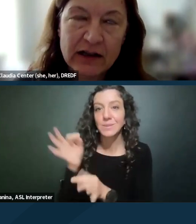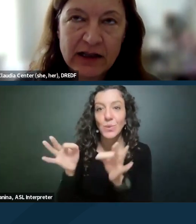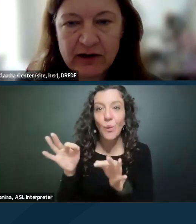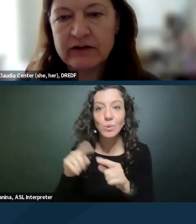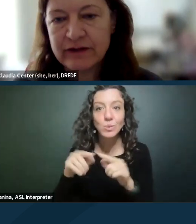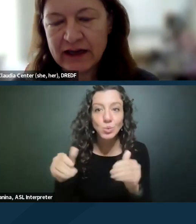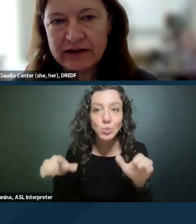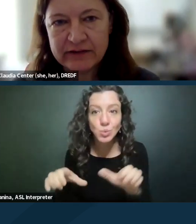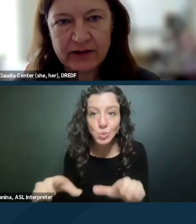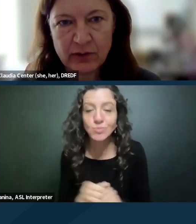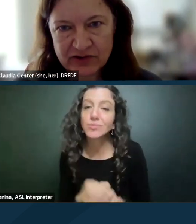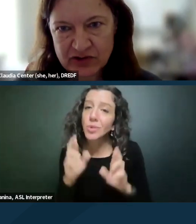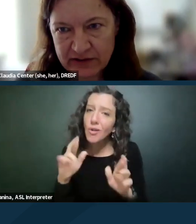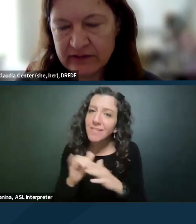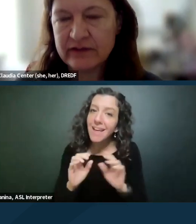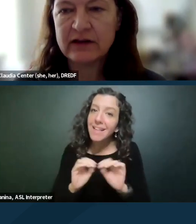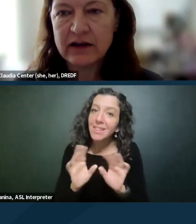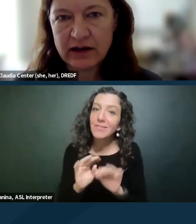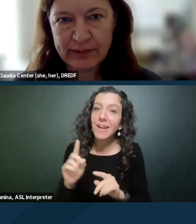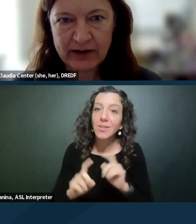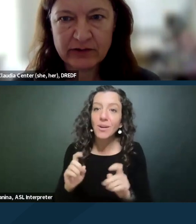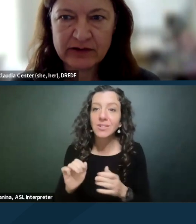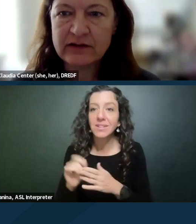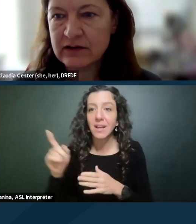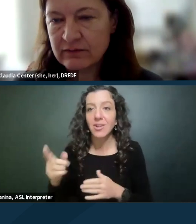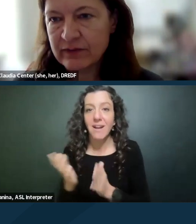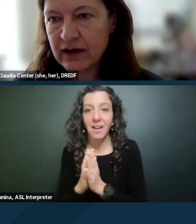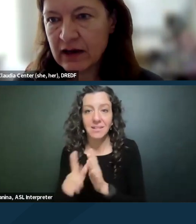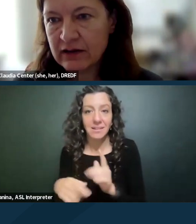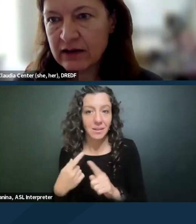that clarifies the questions about